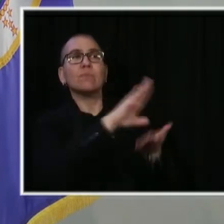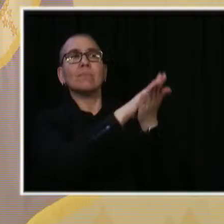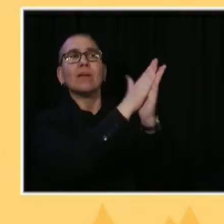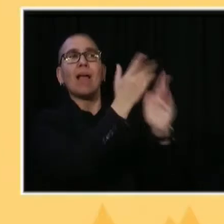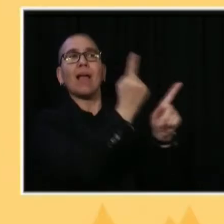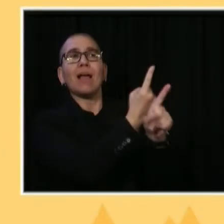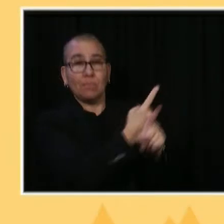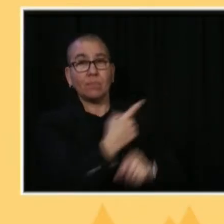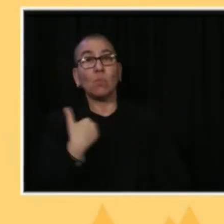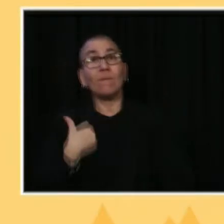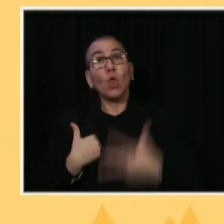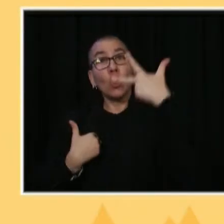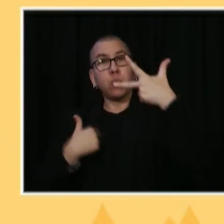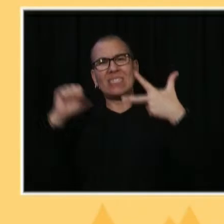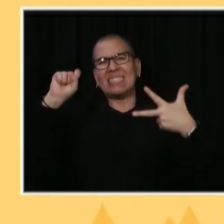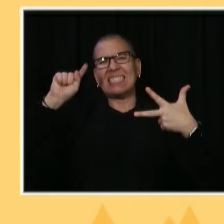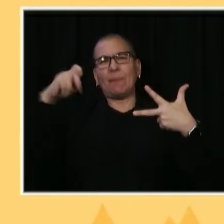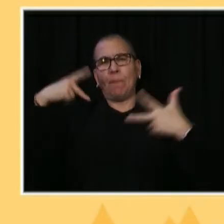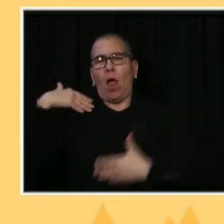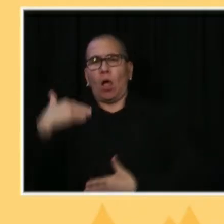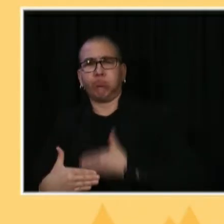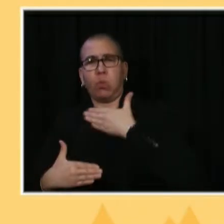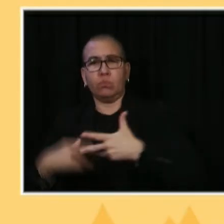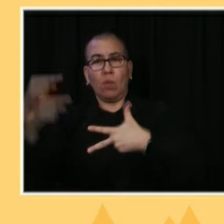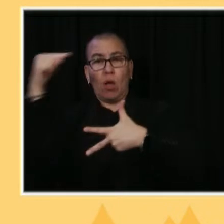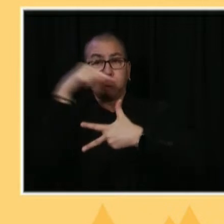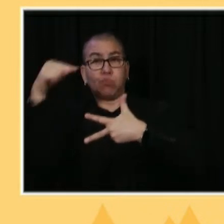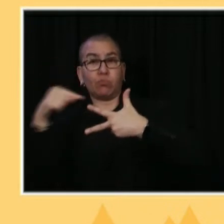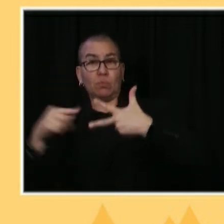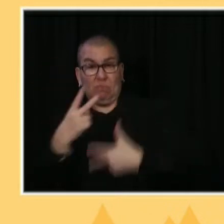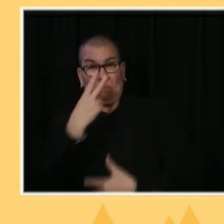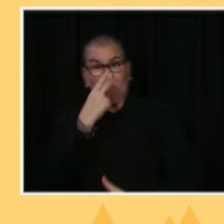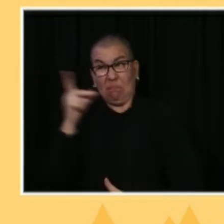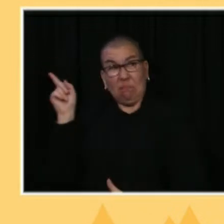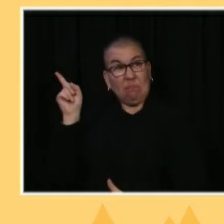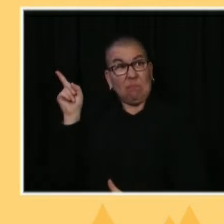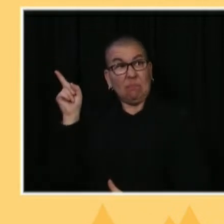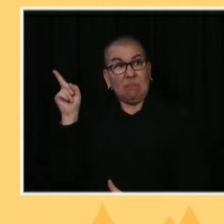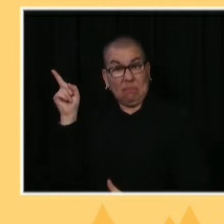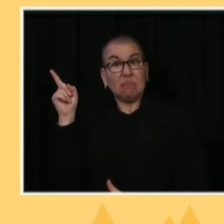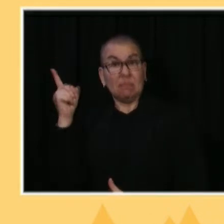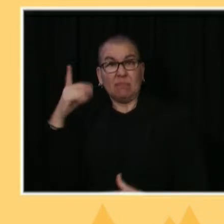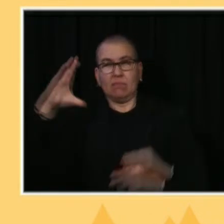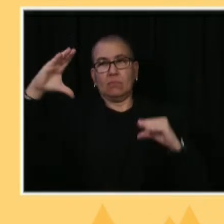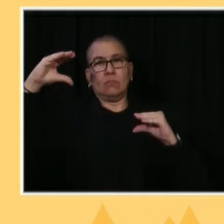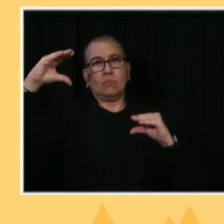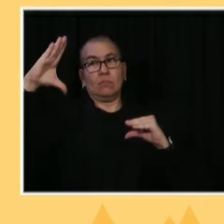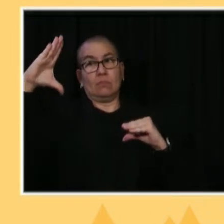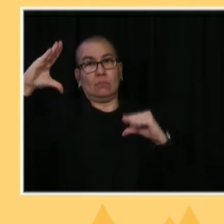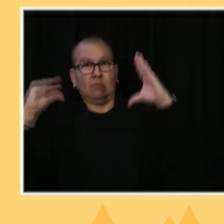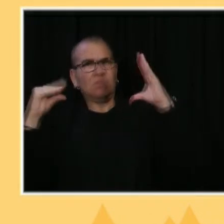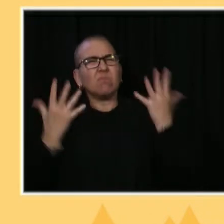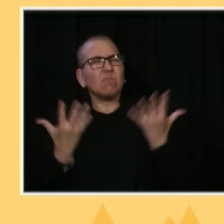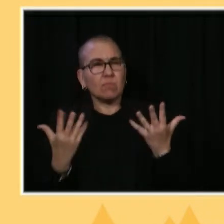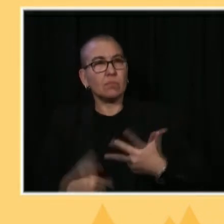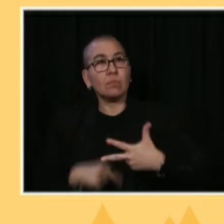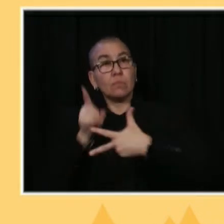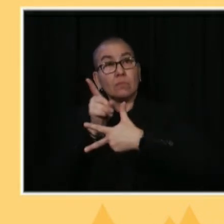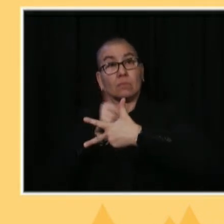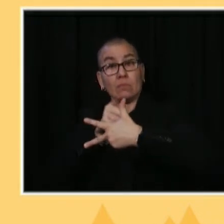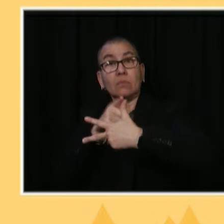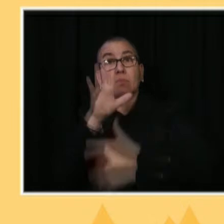to come. At the same time, we're going to ramp up, step up, and put our foot down on the gas on the vaccinations. End the